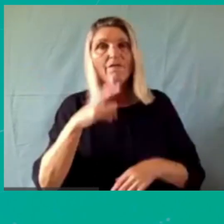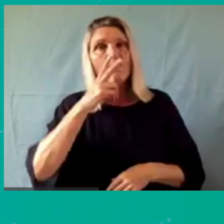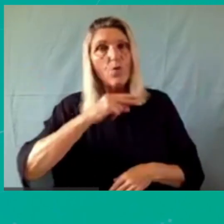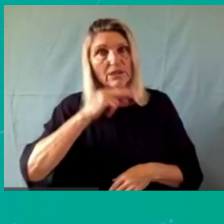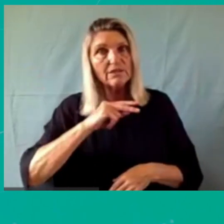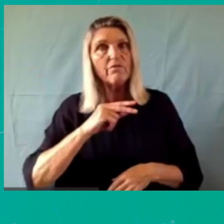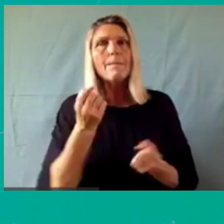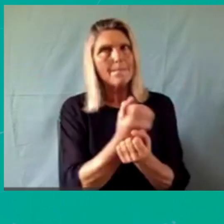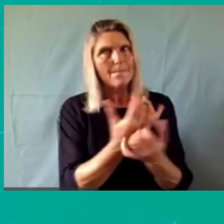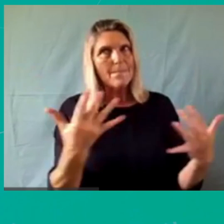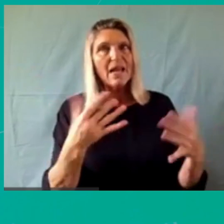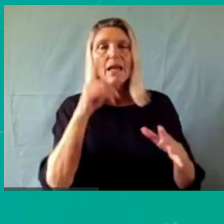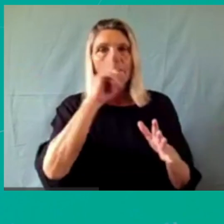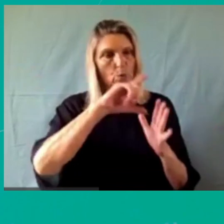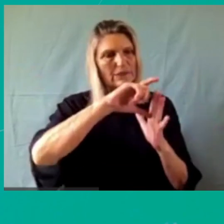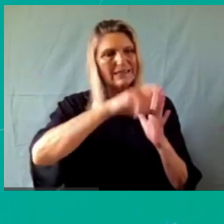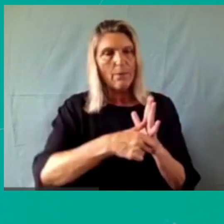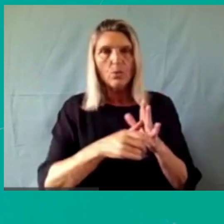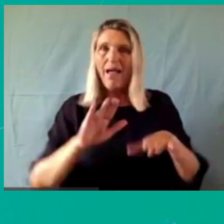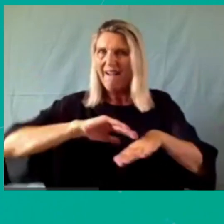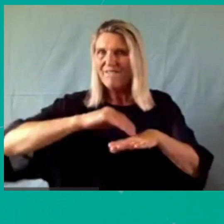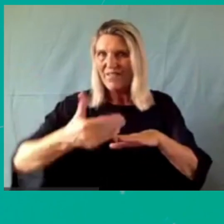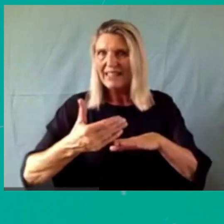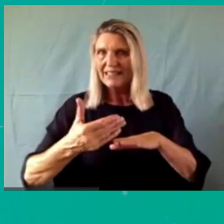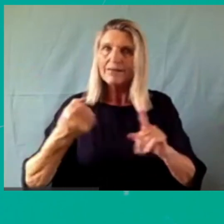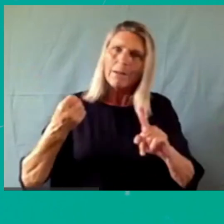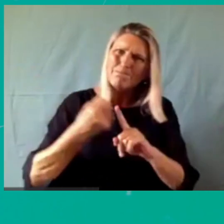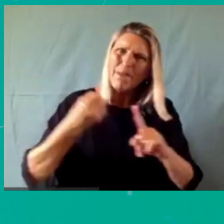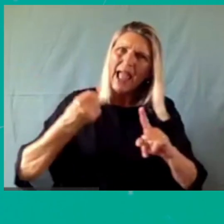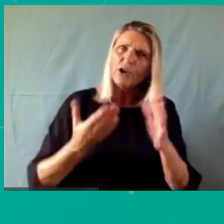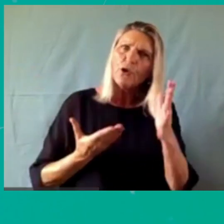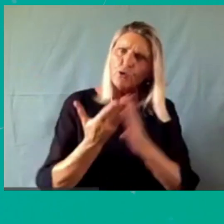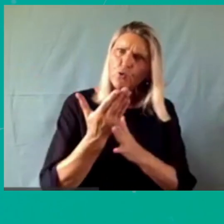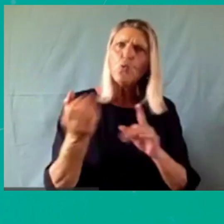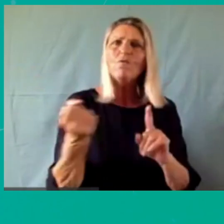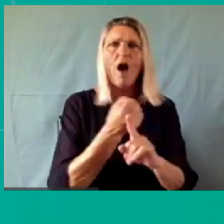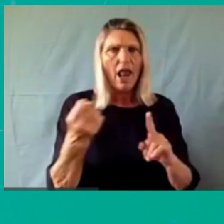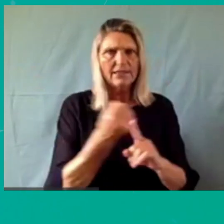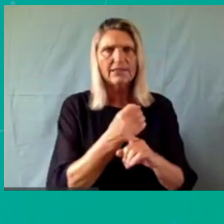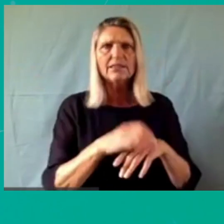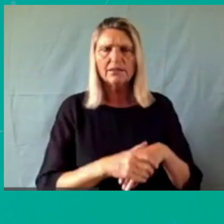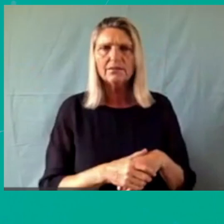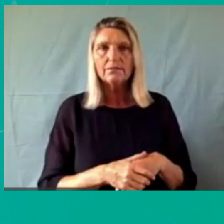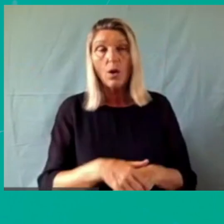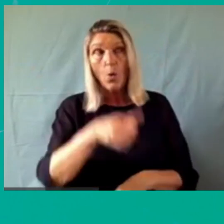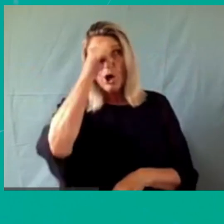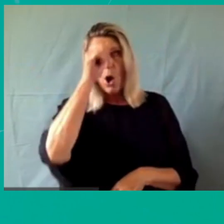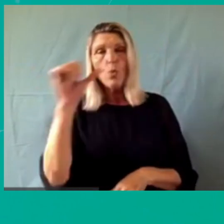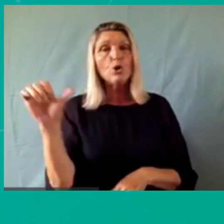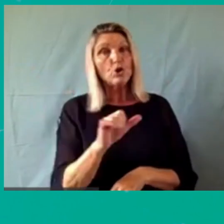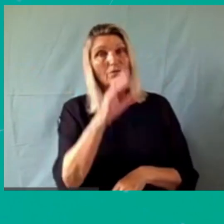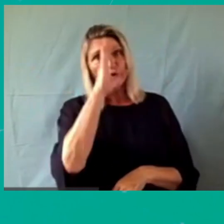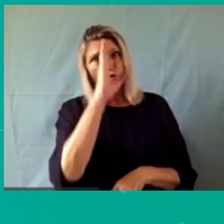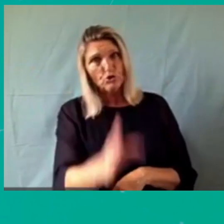by violence, and we know enough to say up front that we should have always